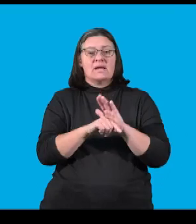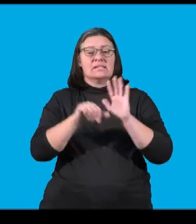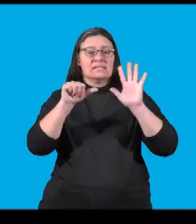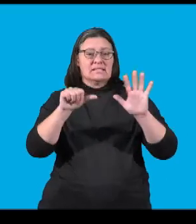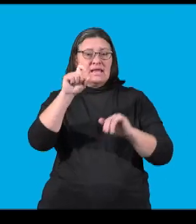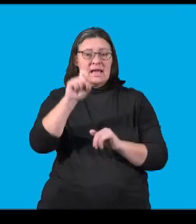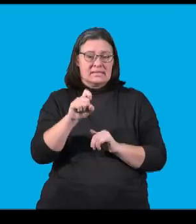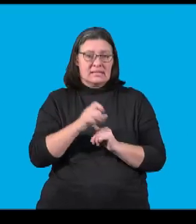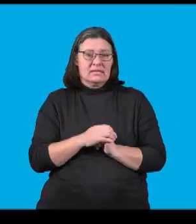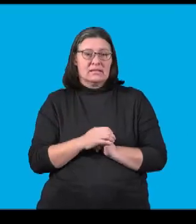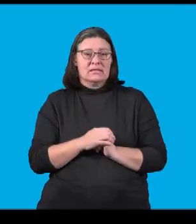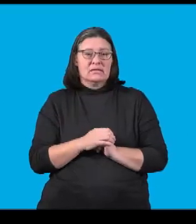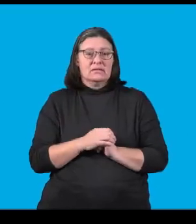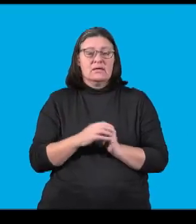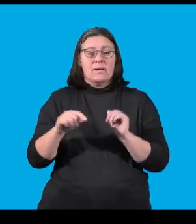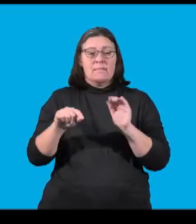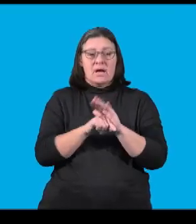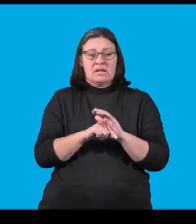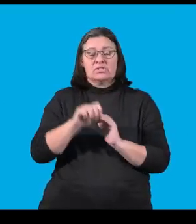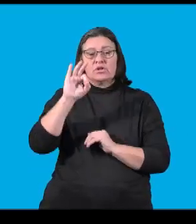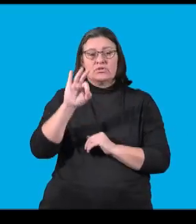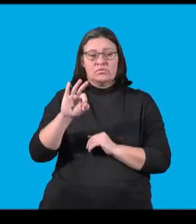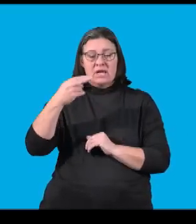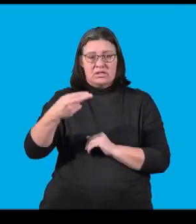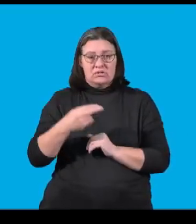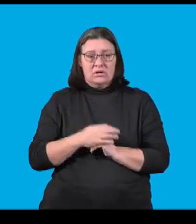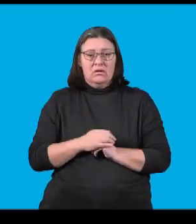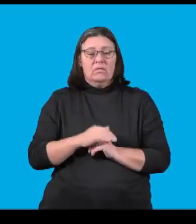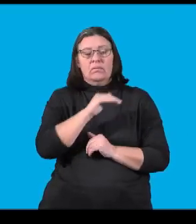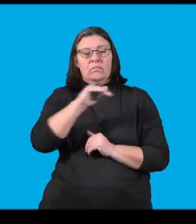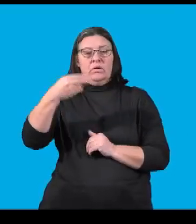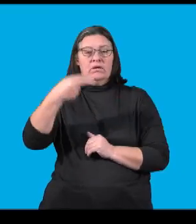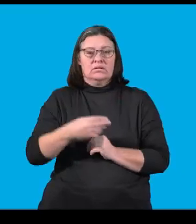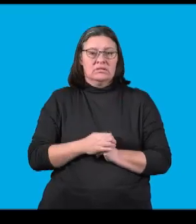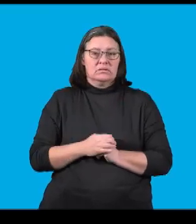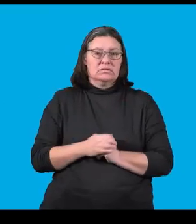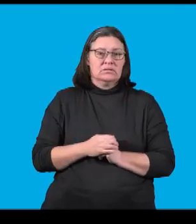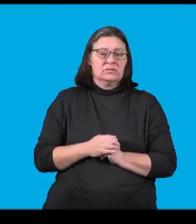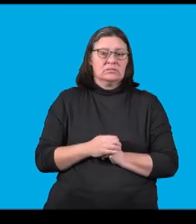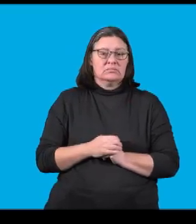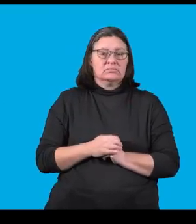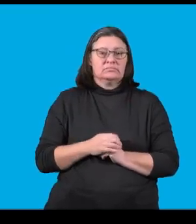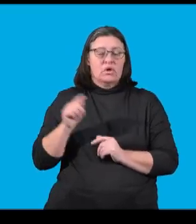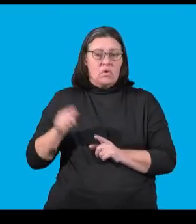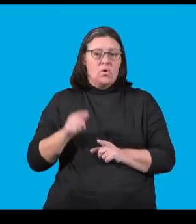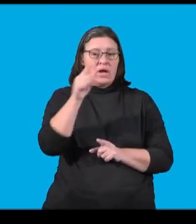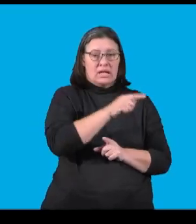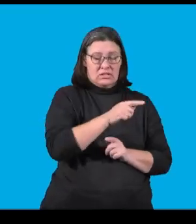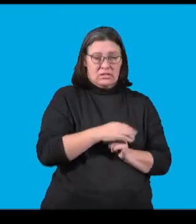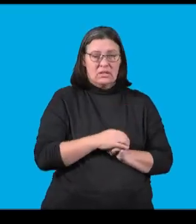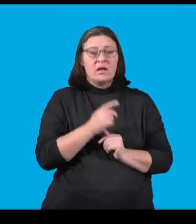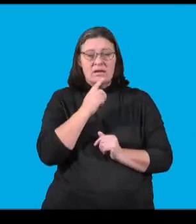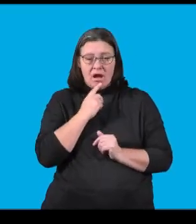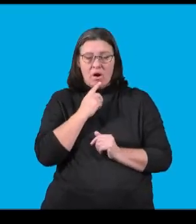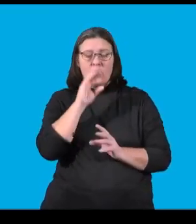into minus 6x minus 3h all over h. And those cancel out. Now at this point,